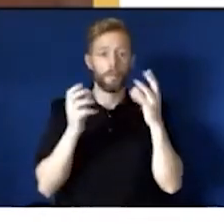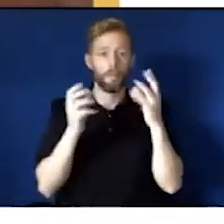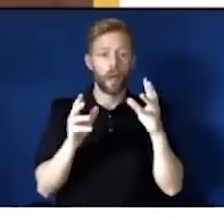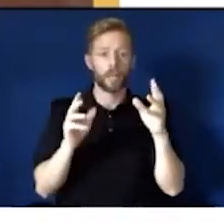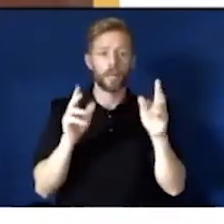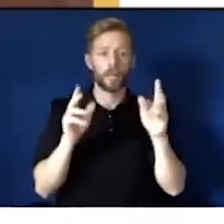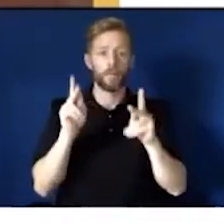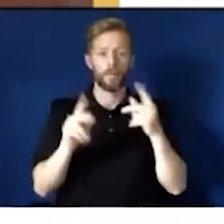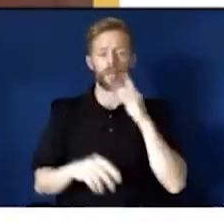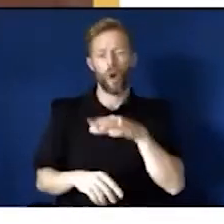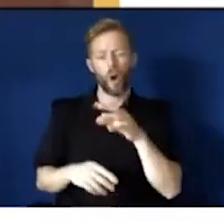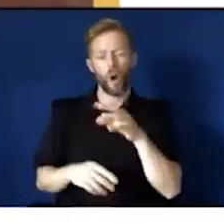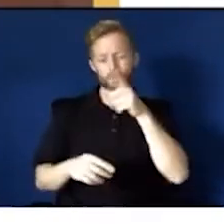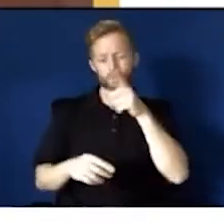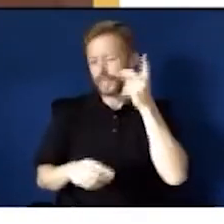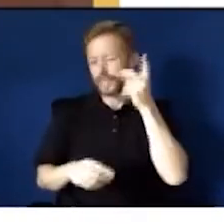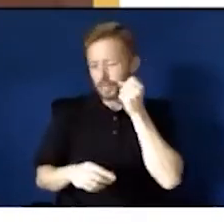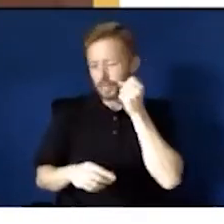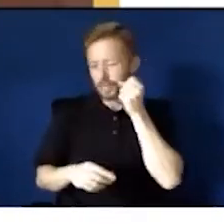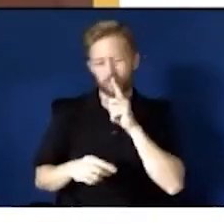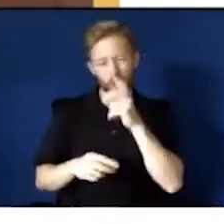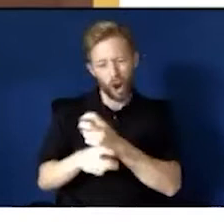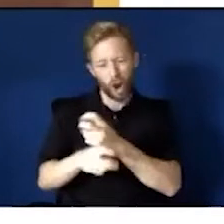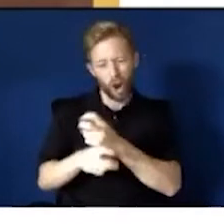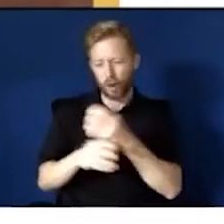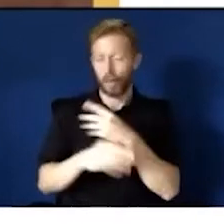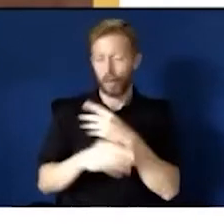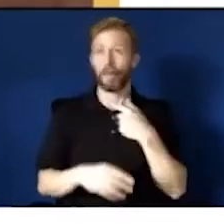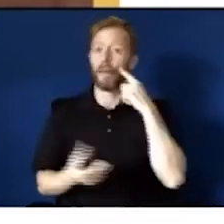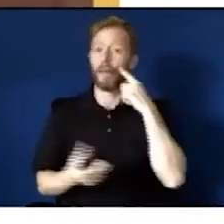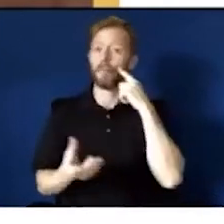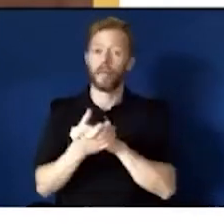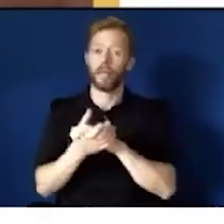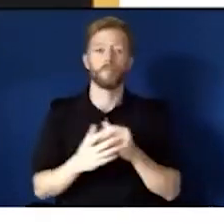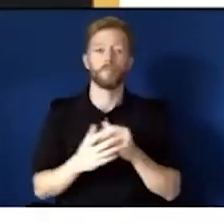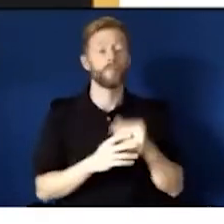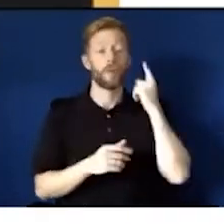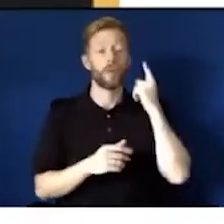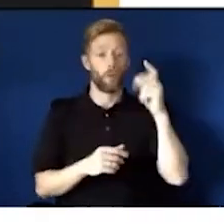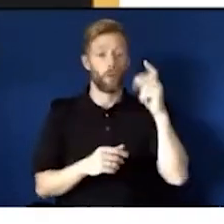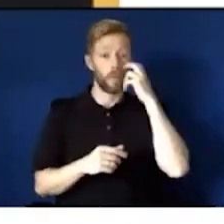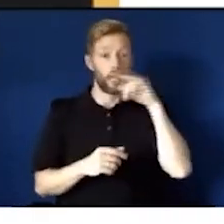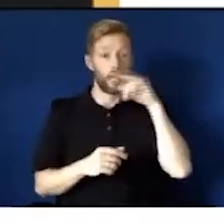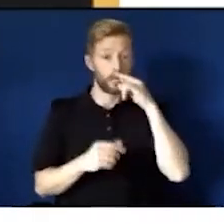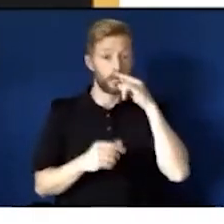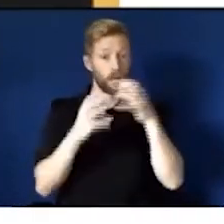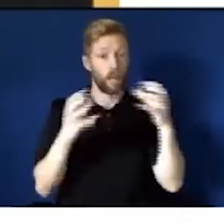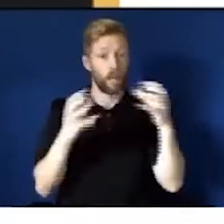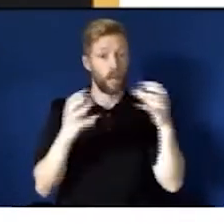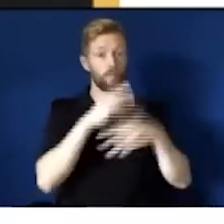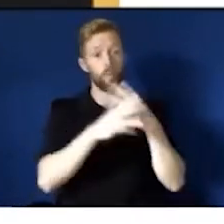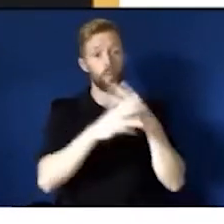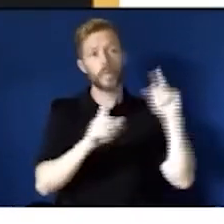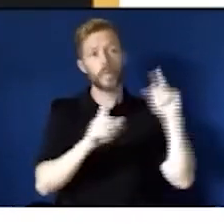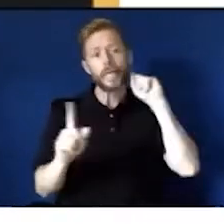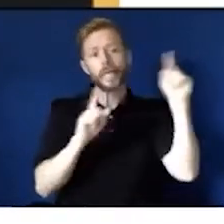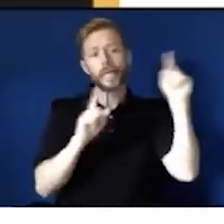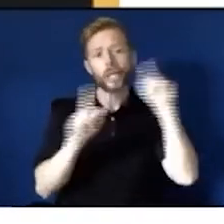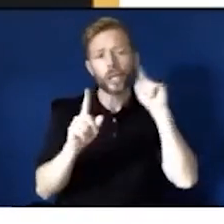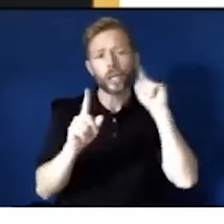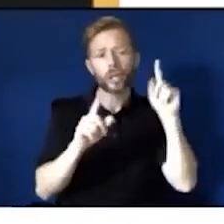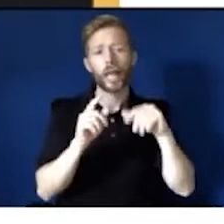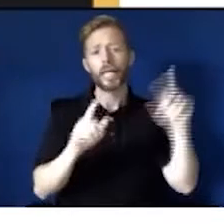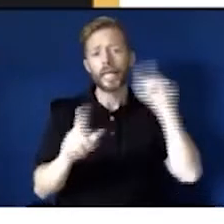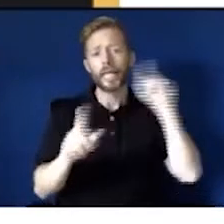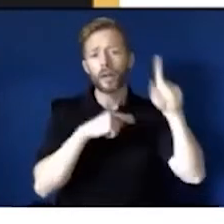people told me that math is really hard for people with Down syndrome, and I believe that. For blind kids, a lot of the world is hearsay.